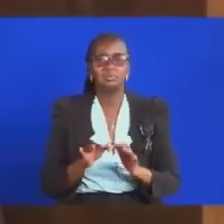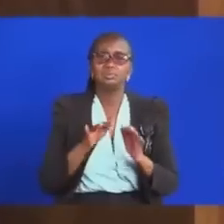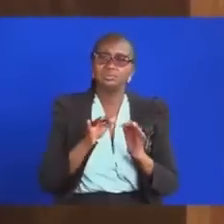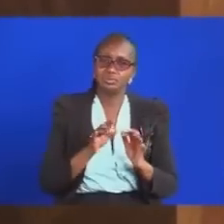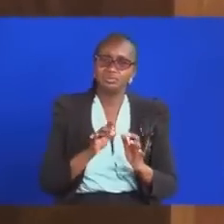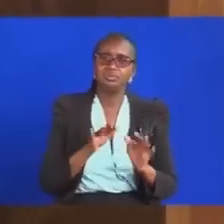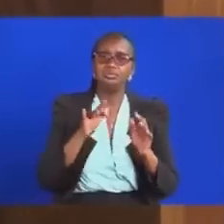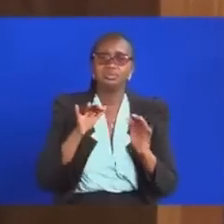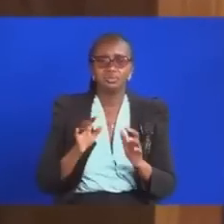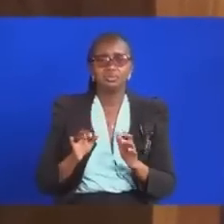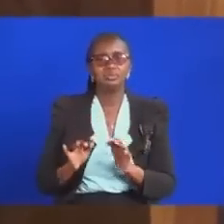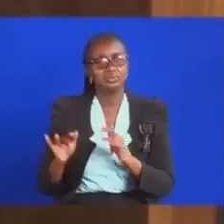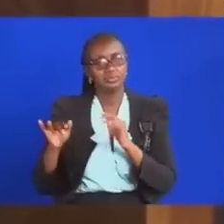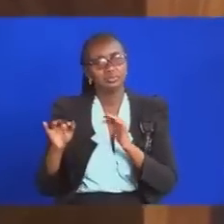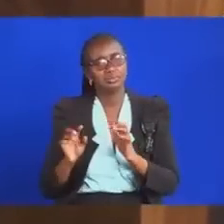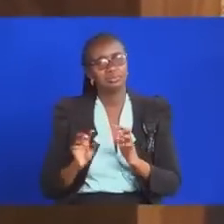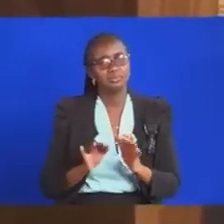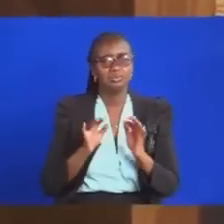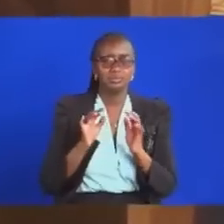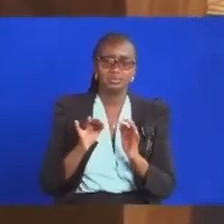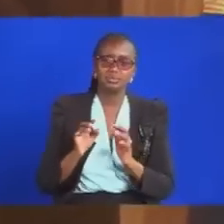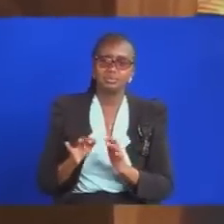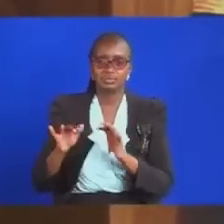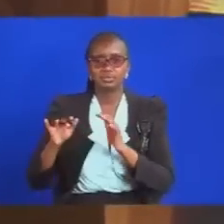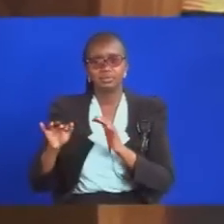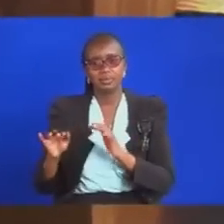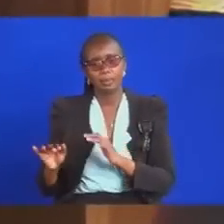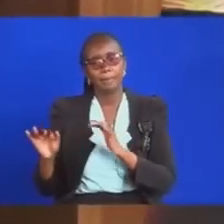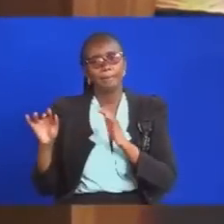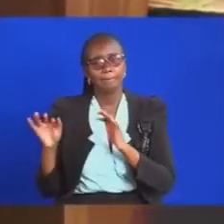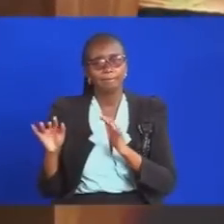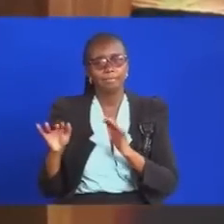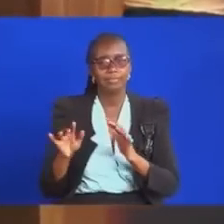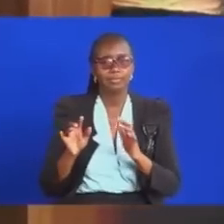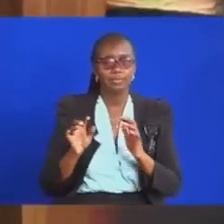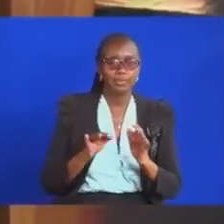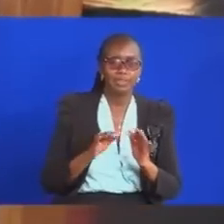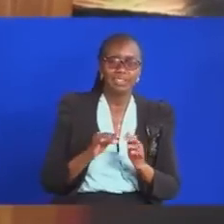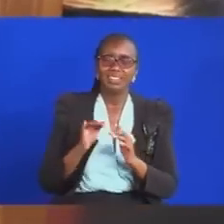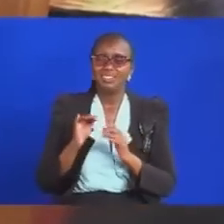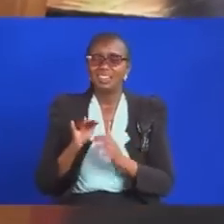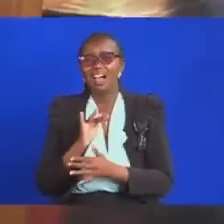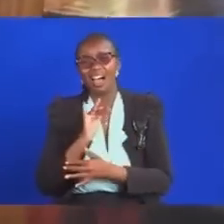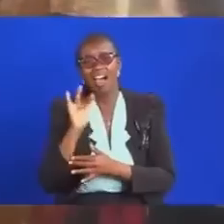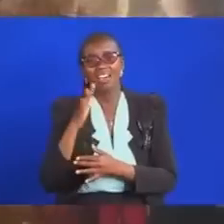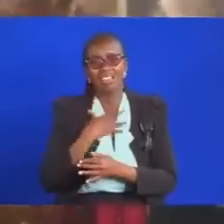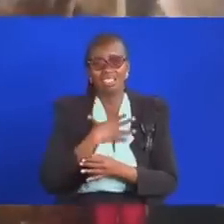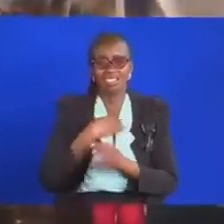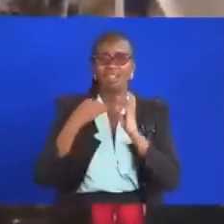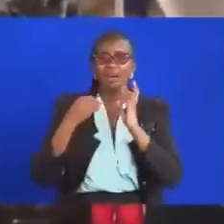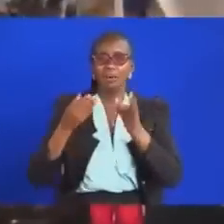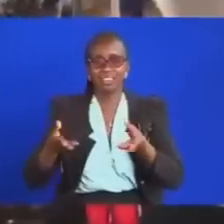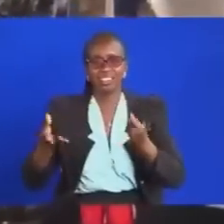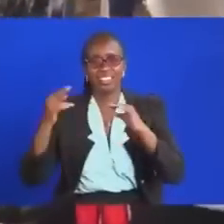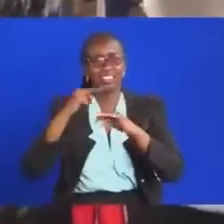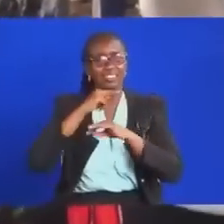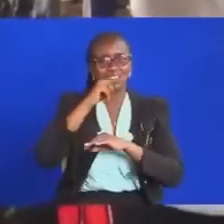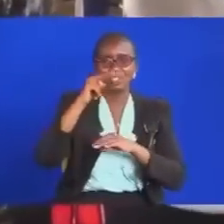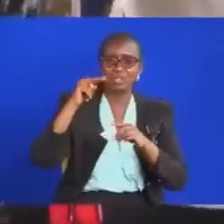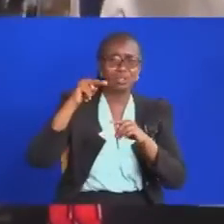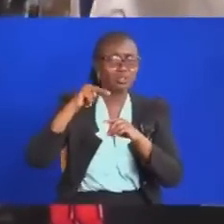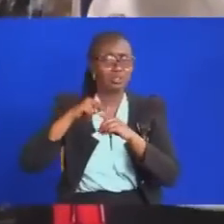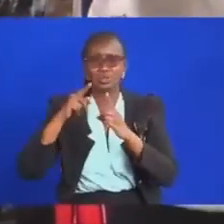as it rises on us. Ask and I'll give the nations to